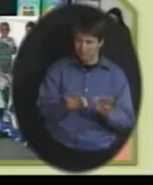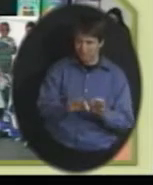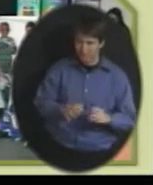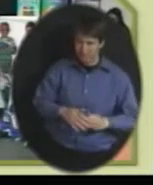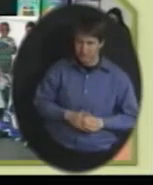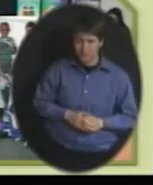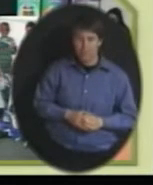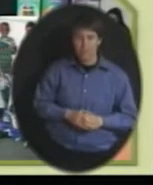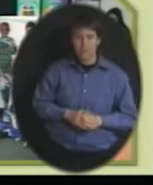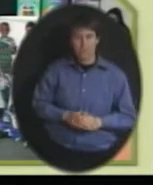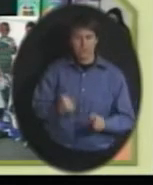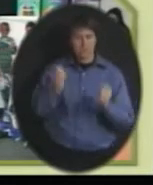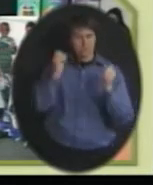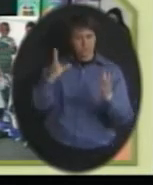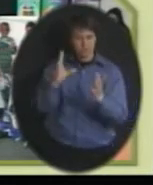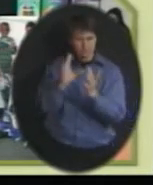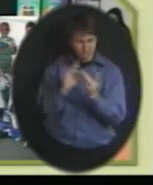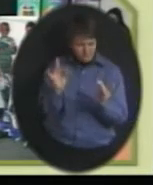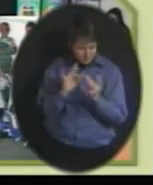Received lots of comments.